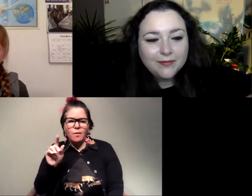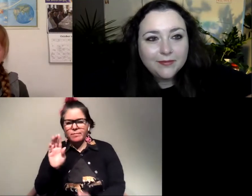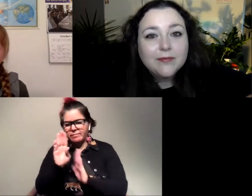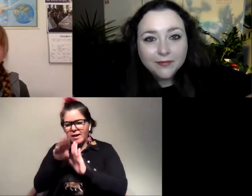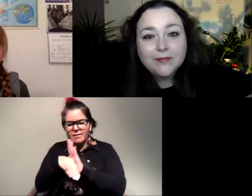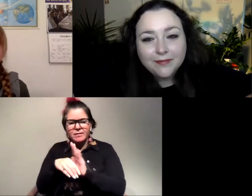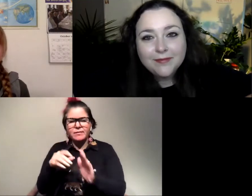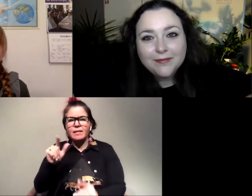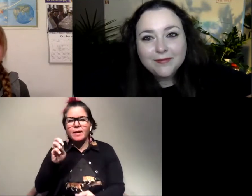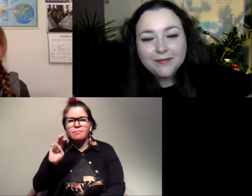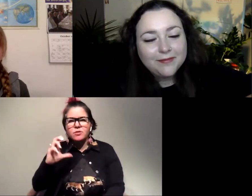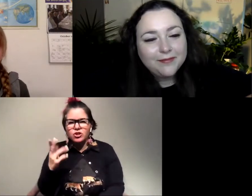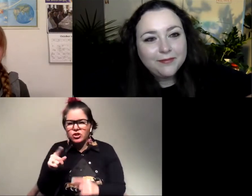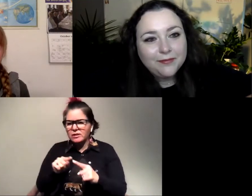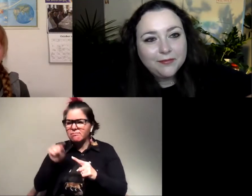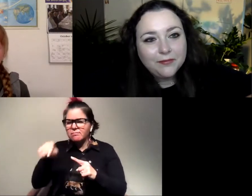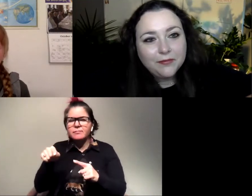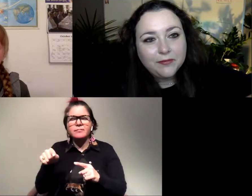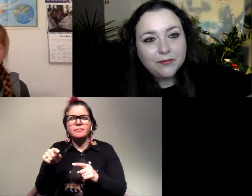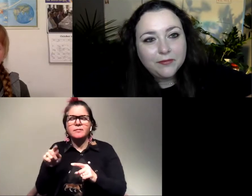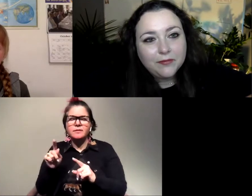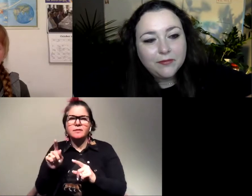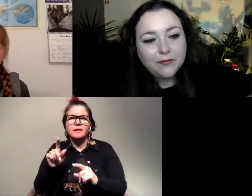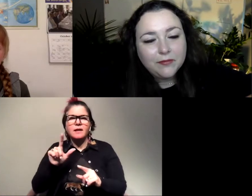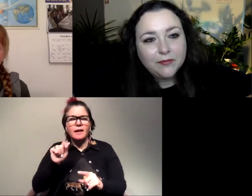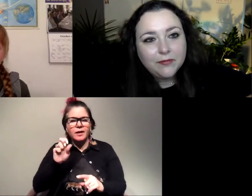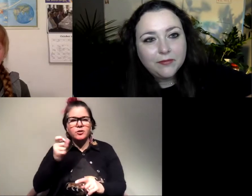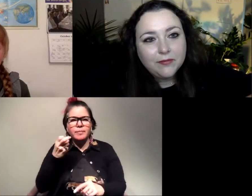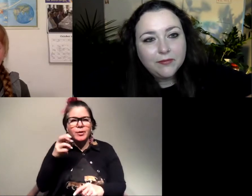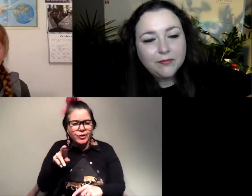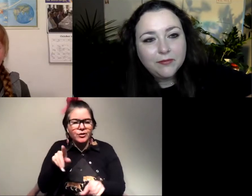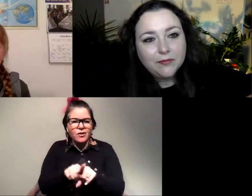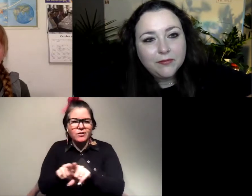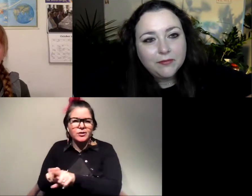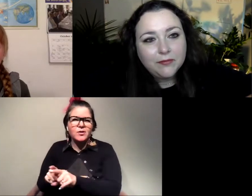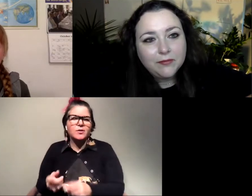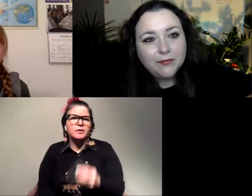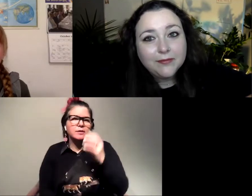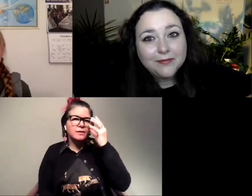Lake Michigan and spent some time on Lake Superior also. So I think